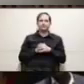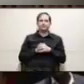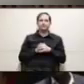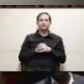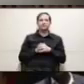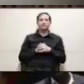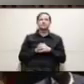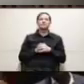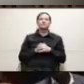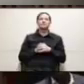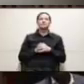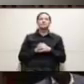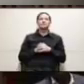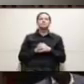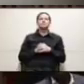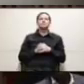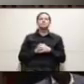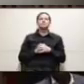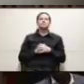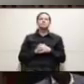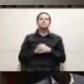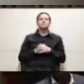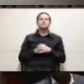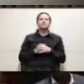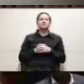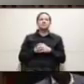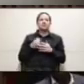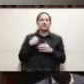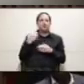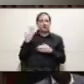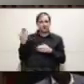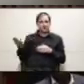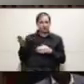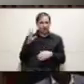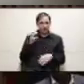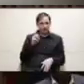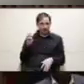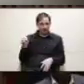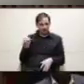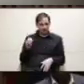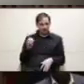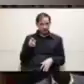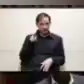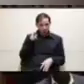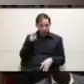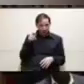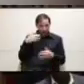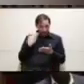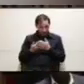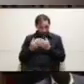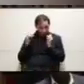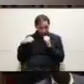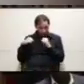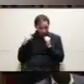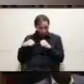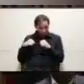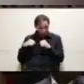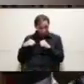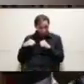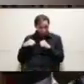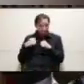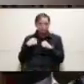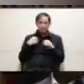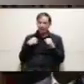Let me give the acting MM because I don't know this. What can you confirm? What I